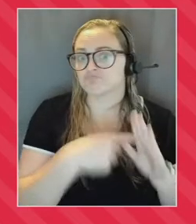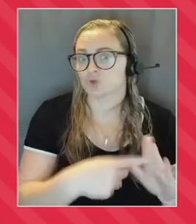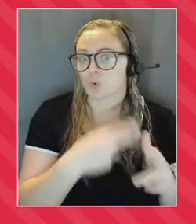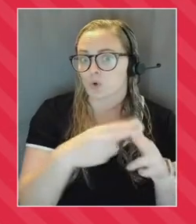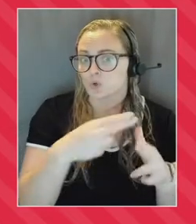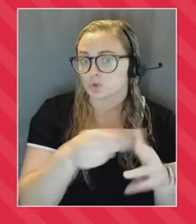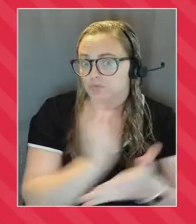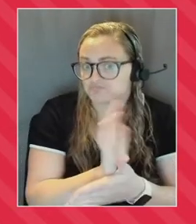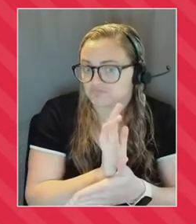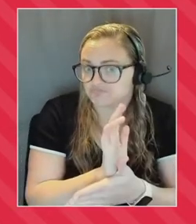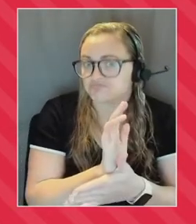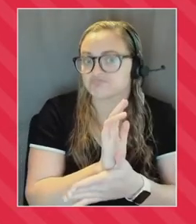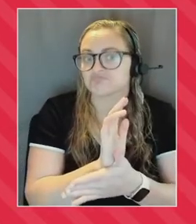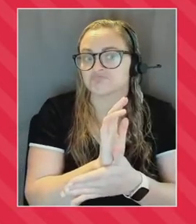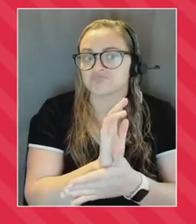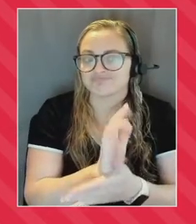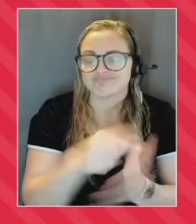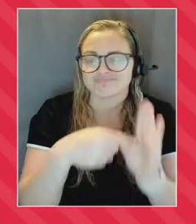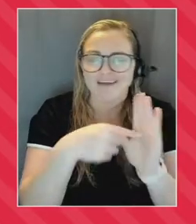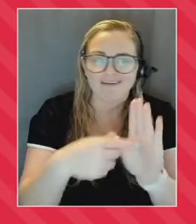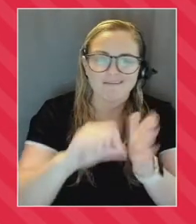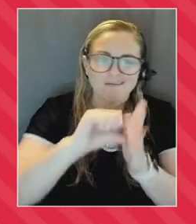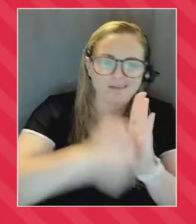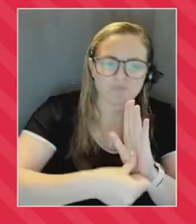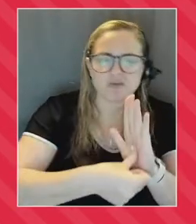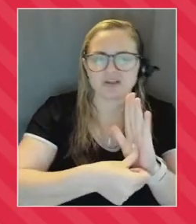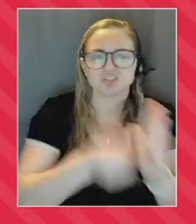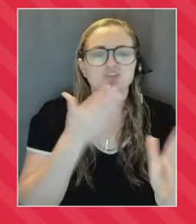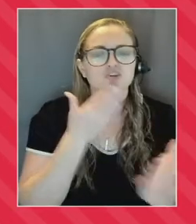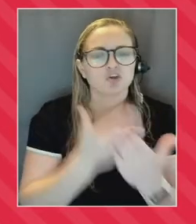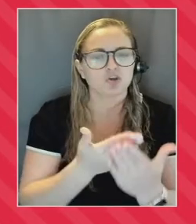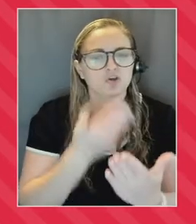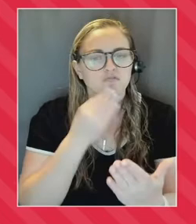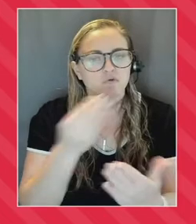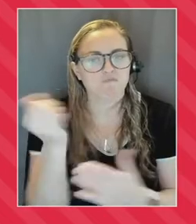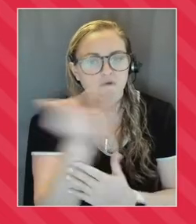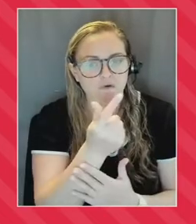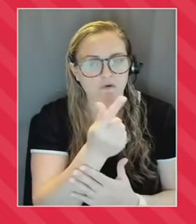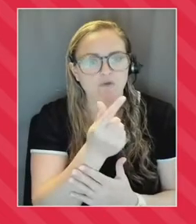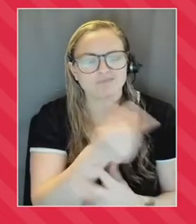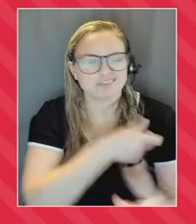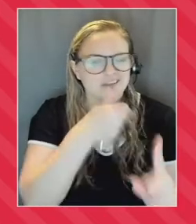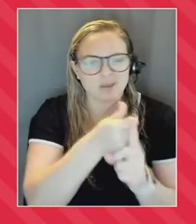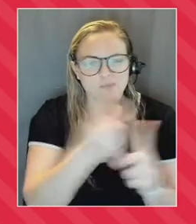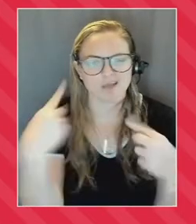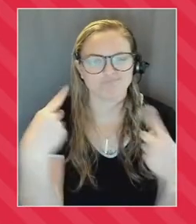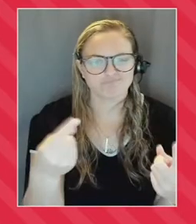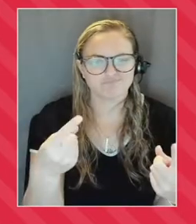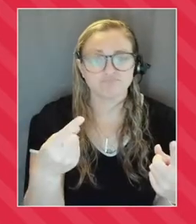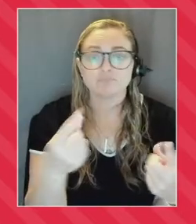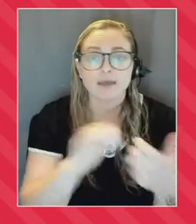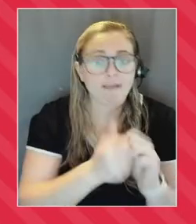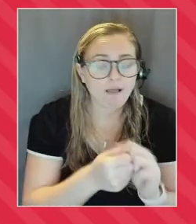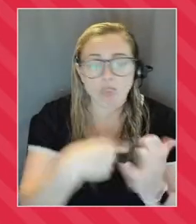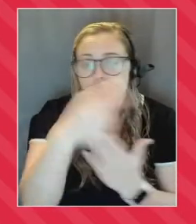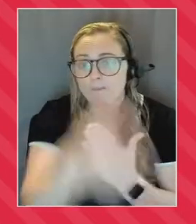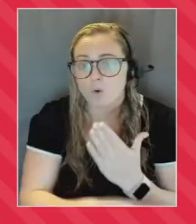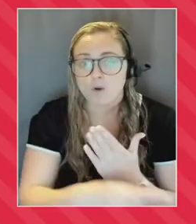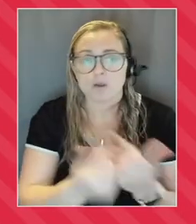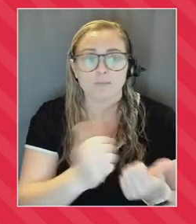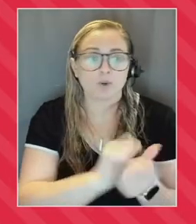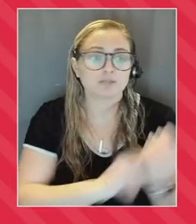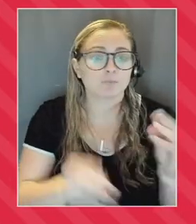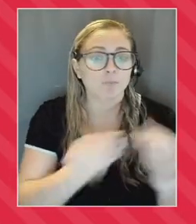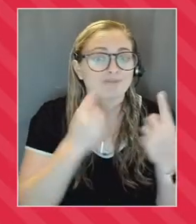highlights Good Food for All's impact and how the program brings us closer to achieving food equity.